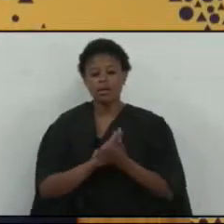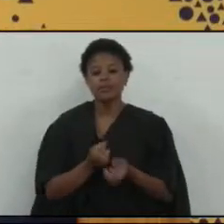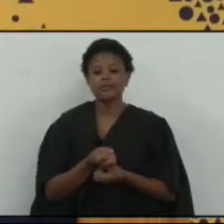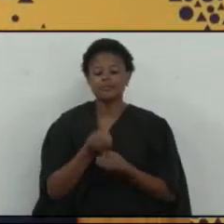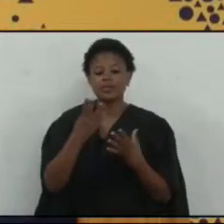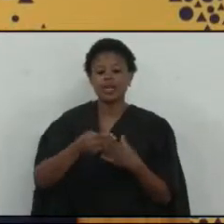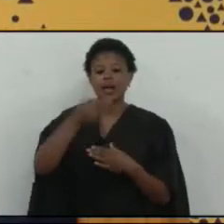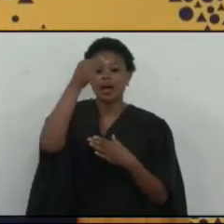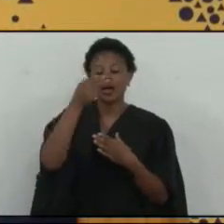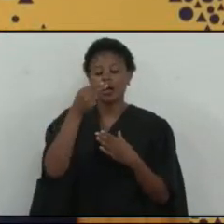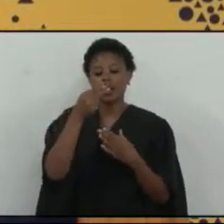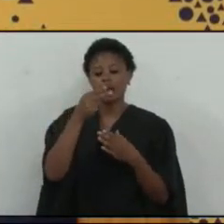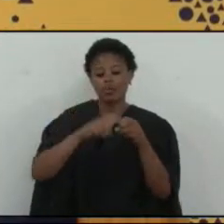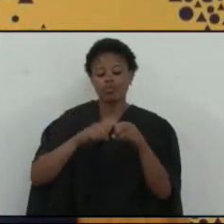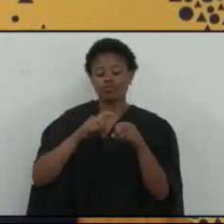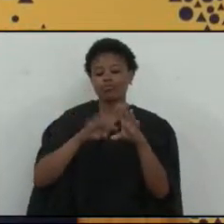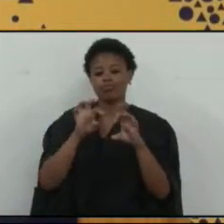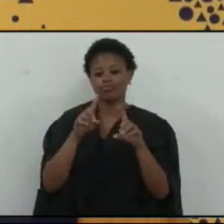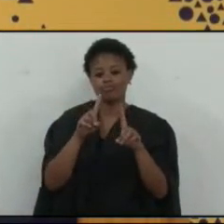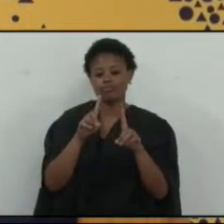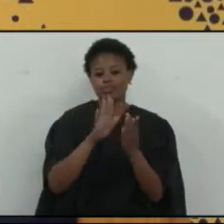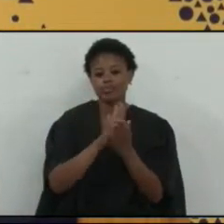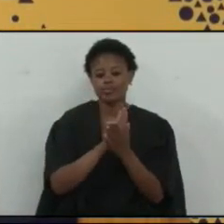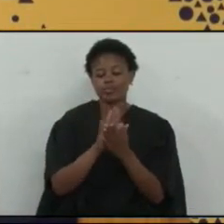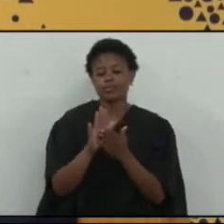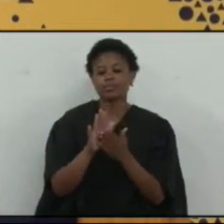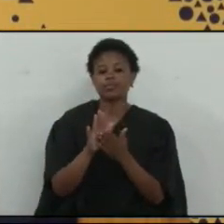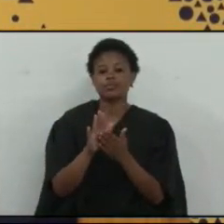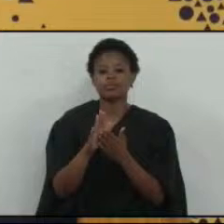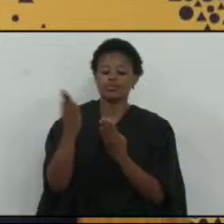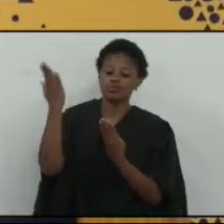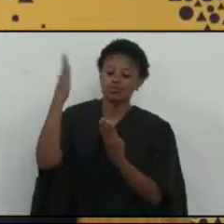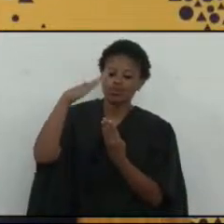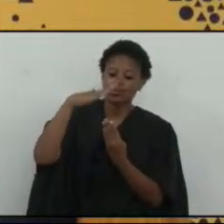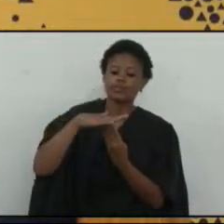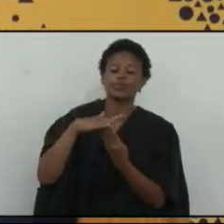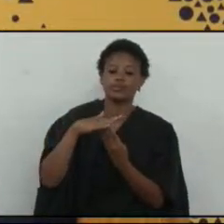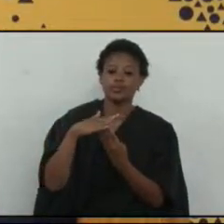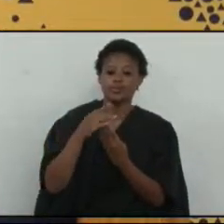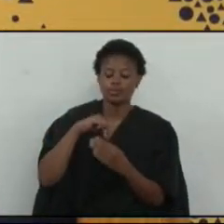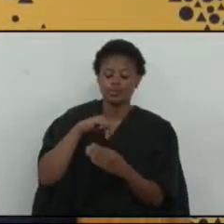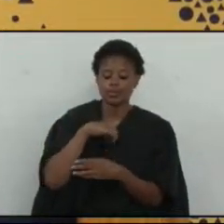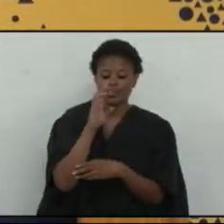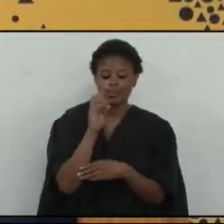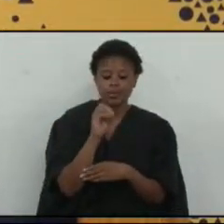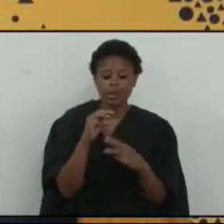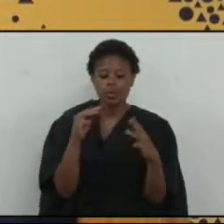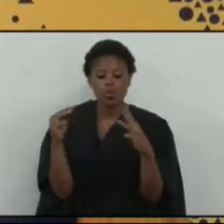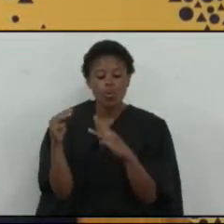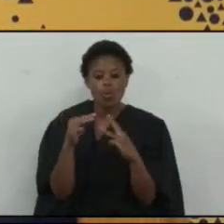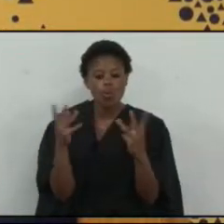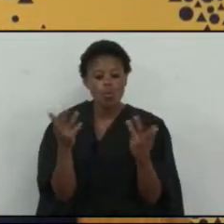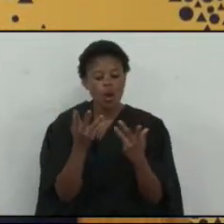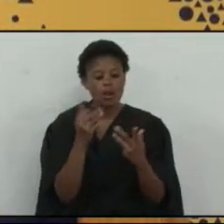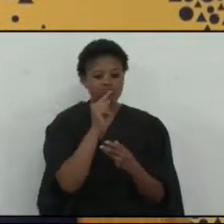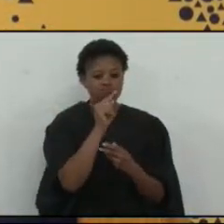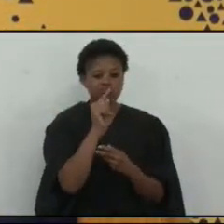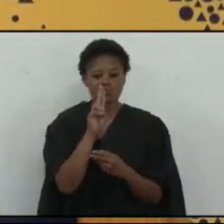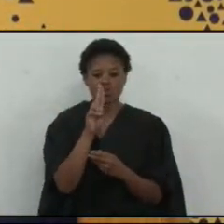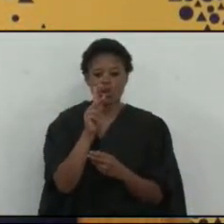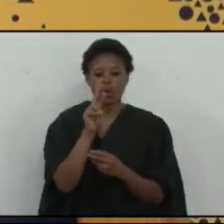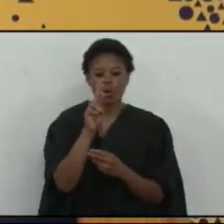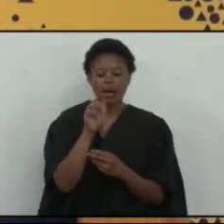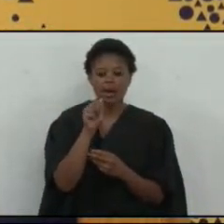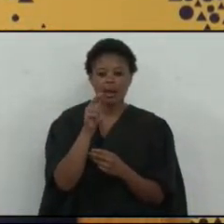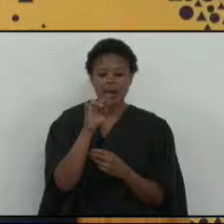high quality education, and then on top of it, we have war in the Ukraine.